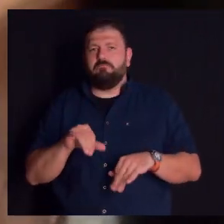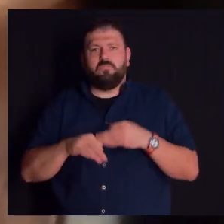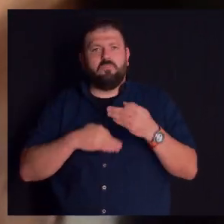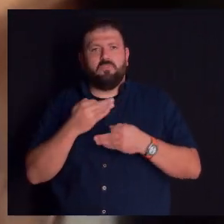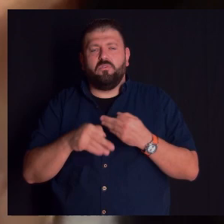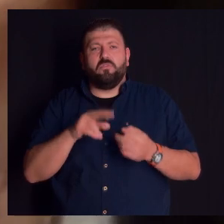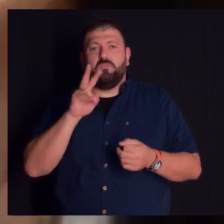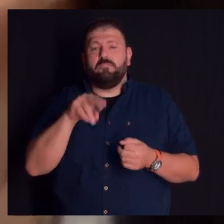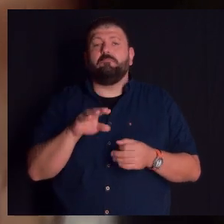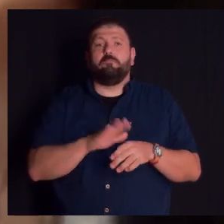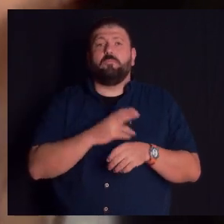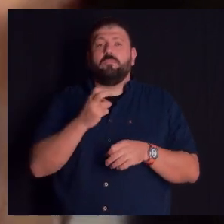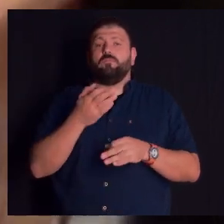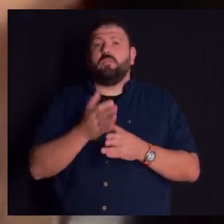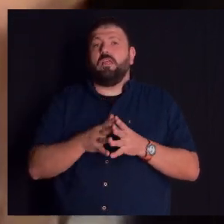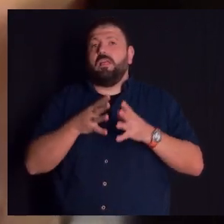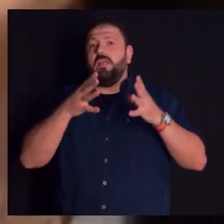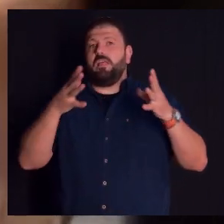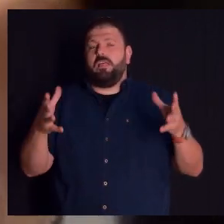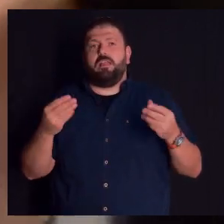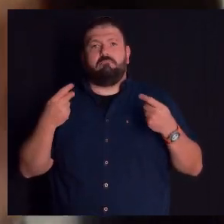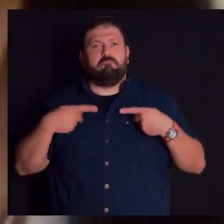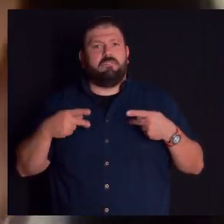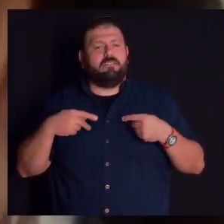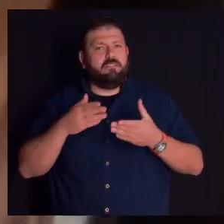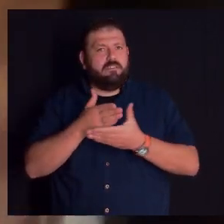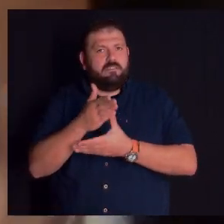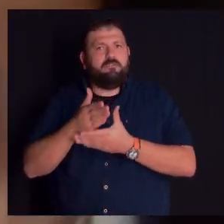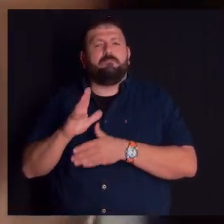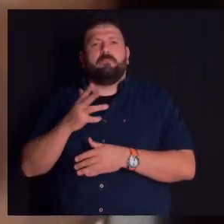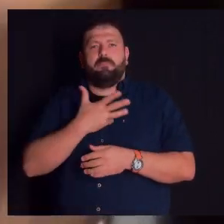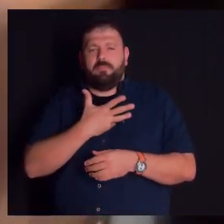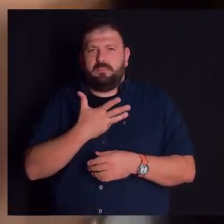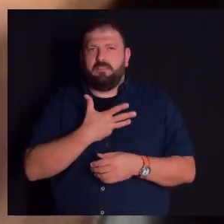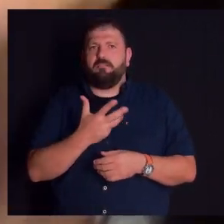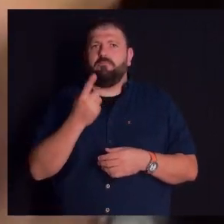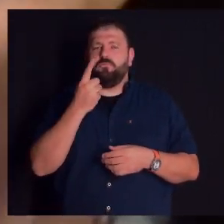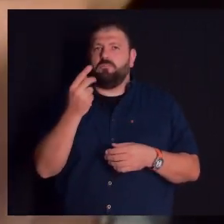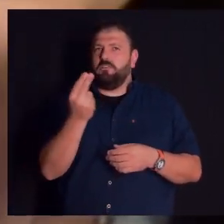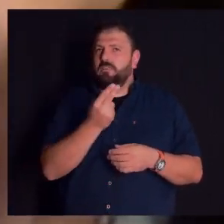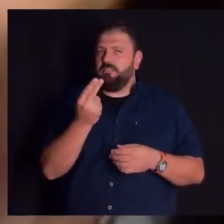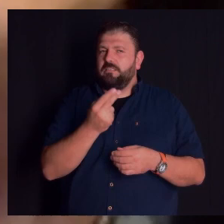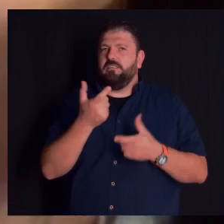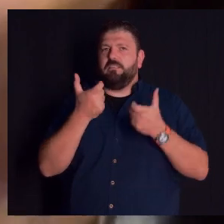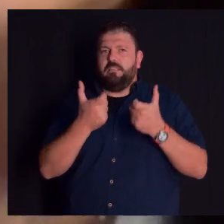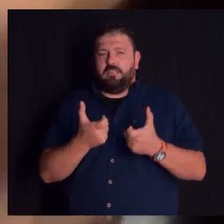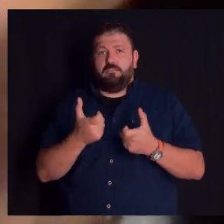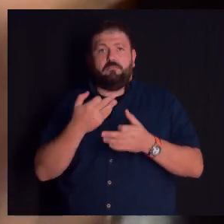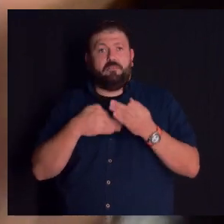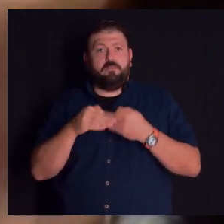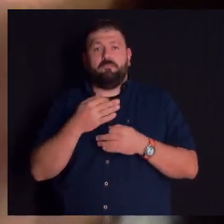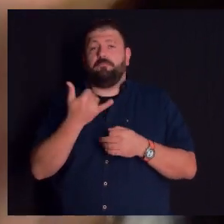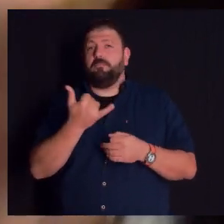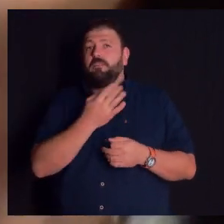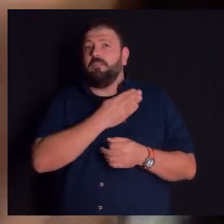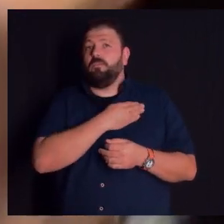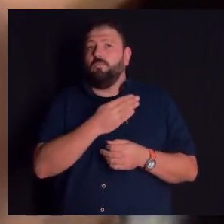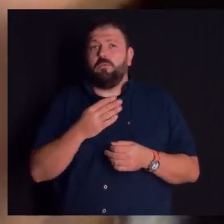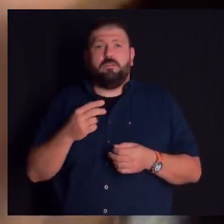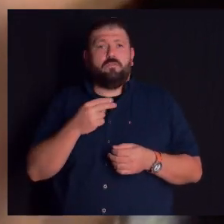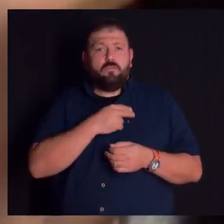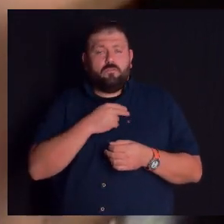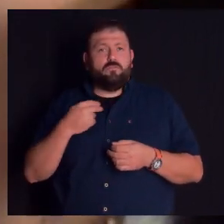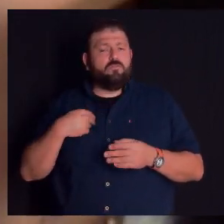times, we were in a very bad situation, but it's the ones that we started in this business is